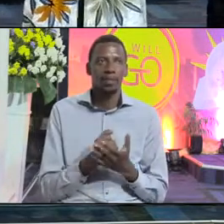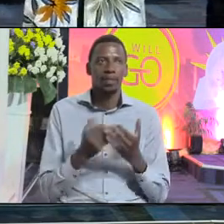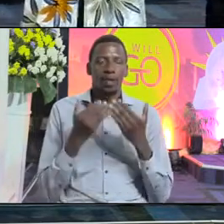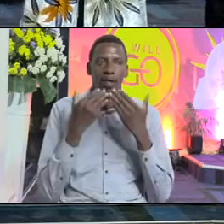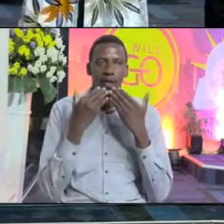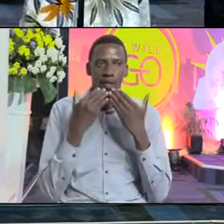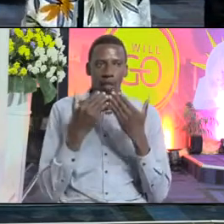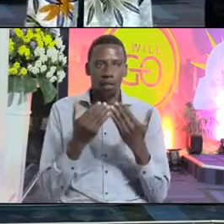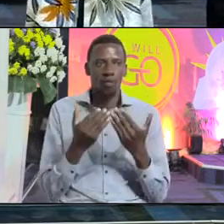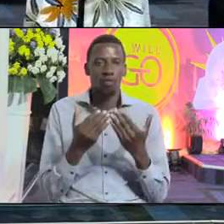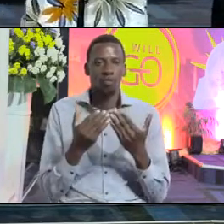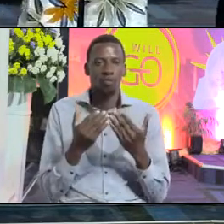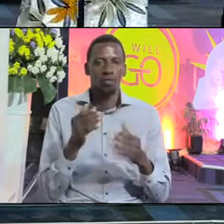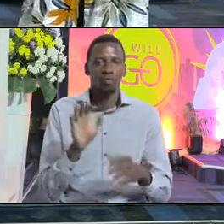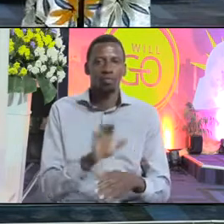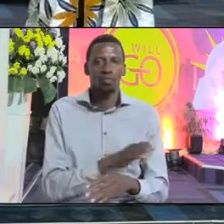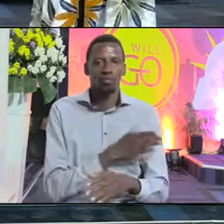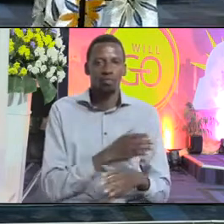Thank you, praise team.